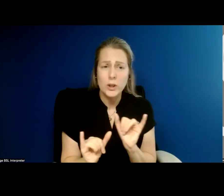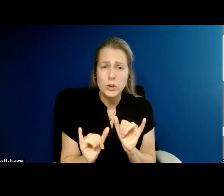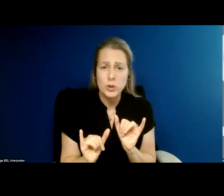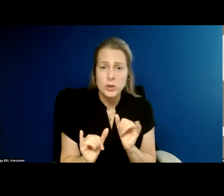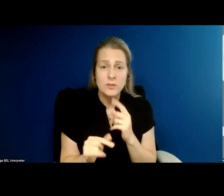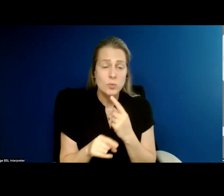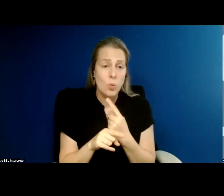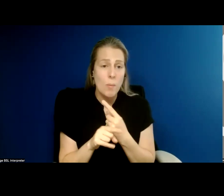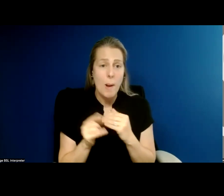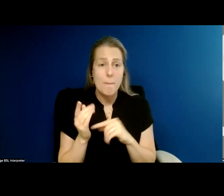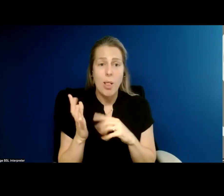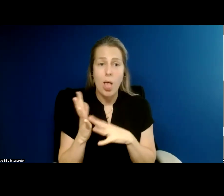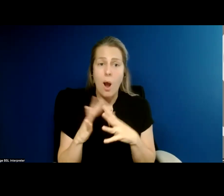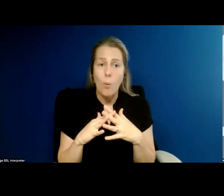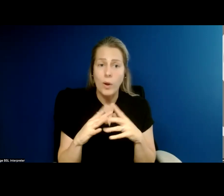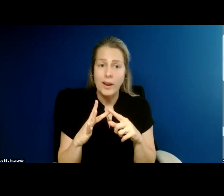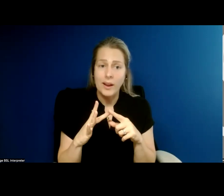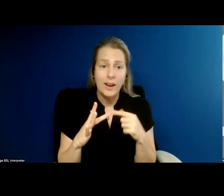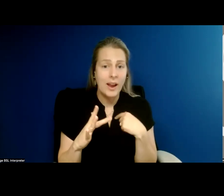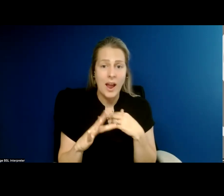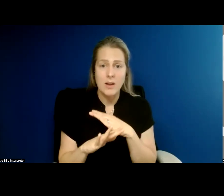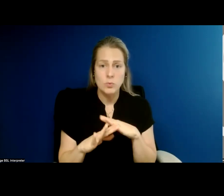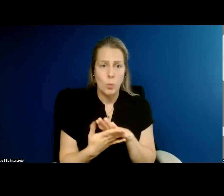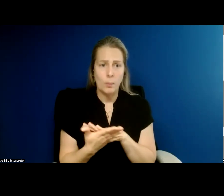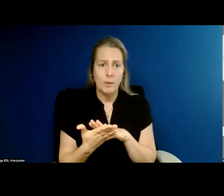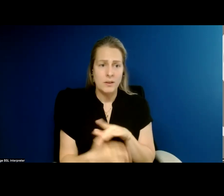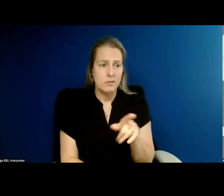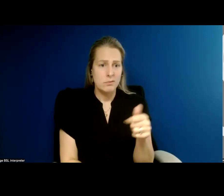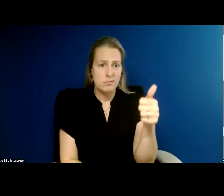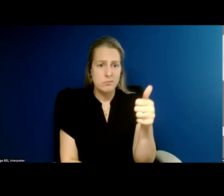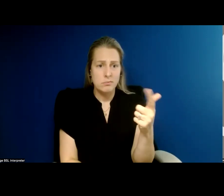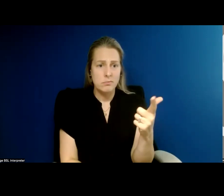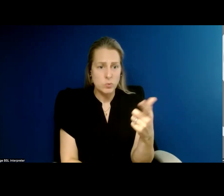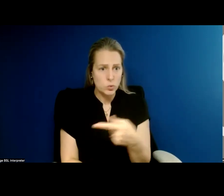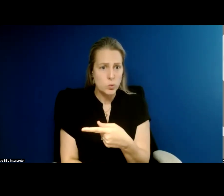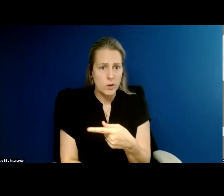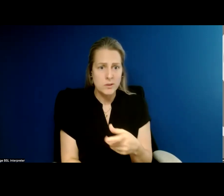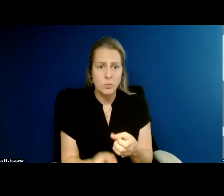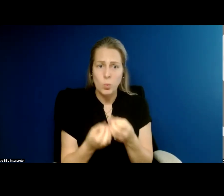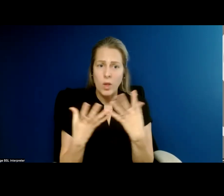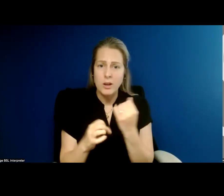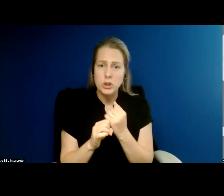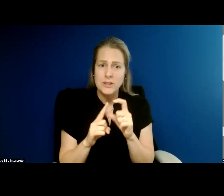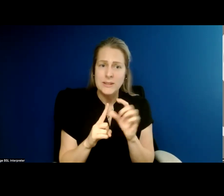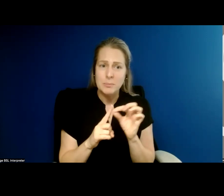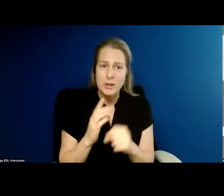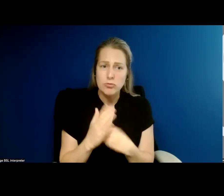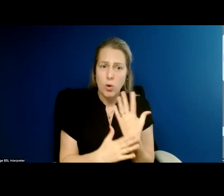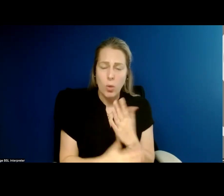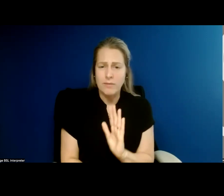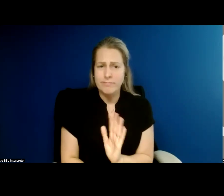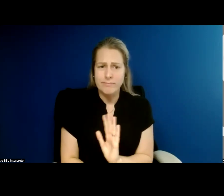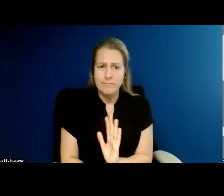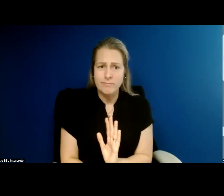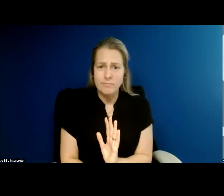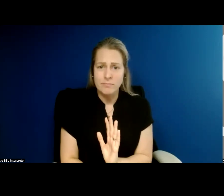not going to make the claim that Malawi should do this without GDP growth. Some people may believe so. I personally believe that as Malawi seeks to meet